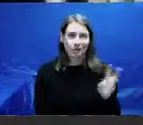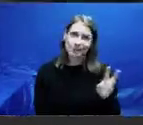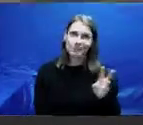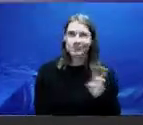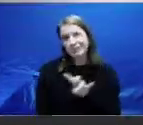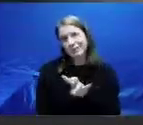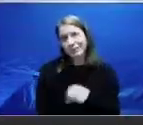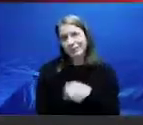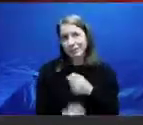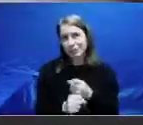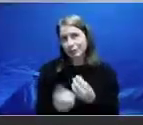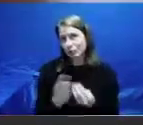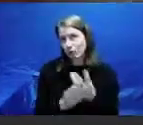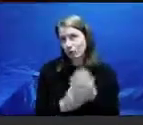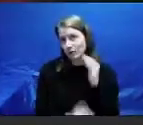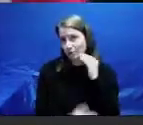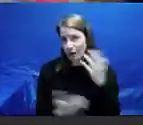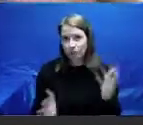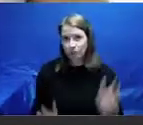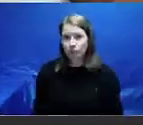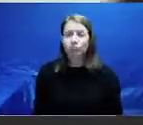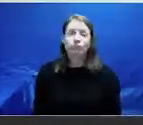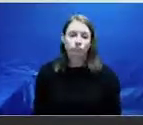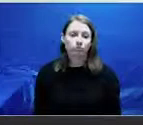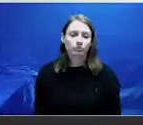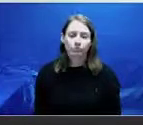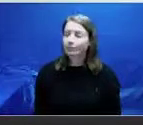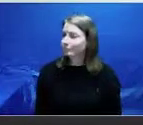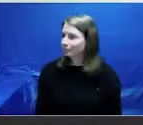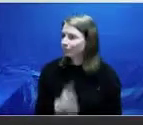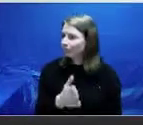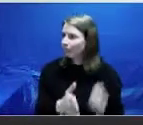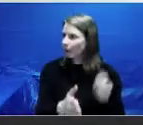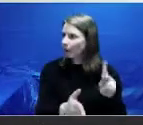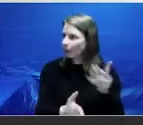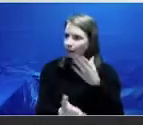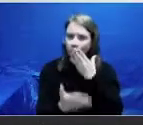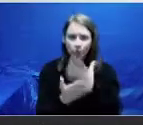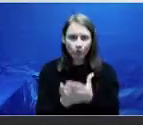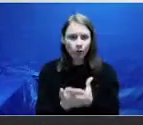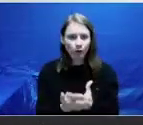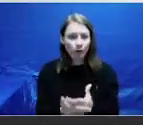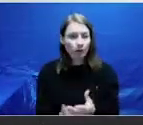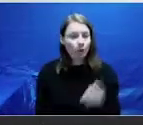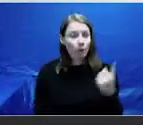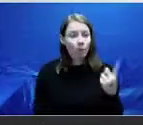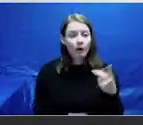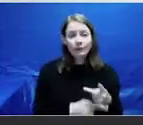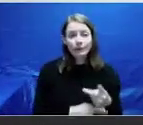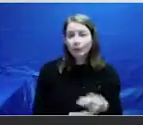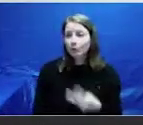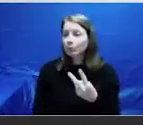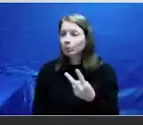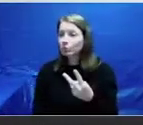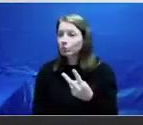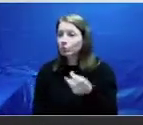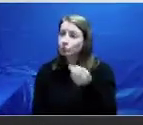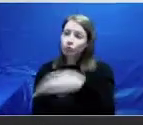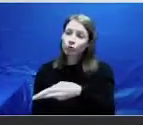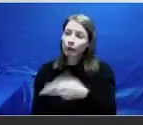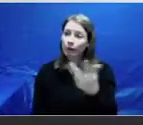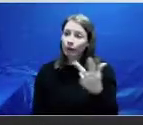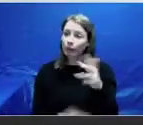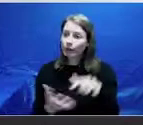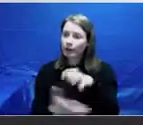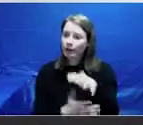and the others. Okay, good. All right, so we're going to keep indentured servants. 1 keep, 2 junk, 3 cloud. Why do you